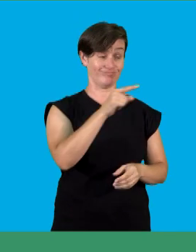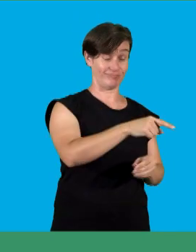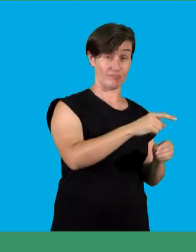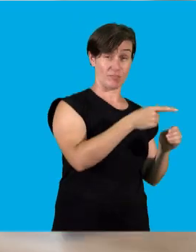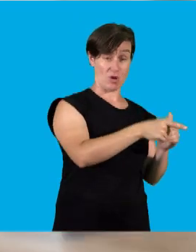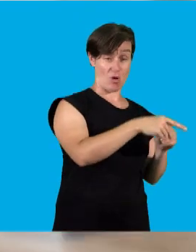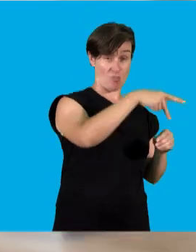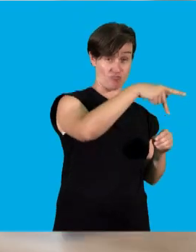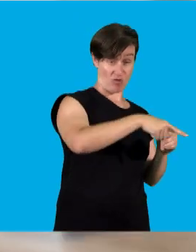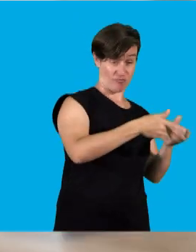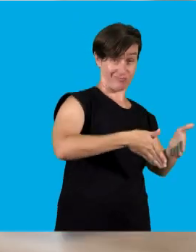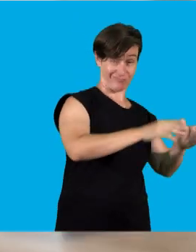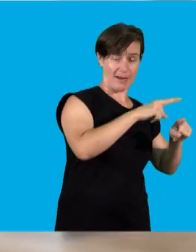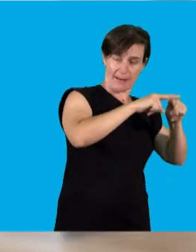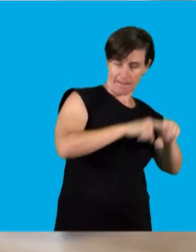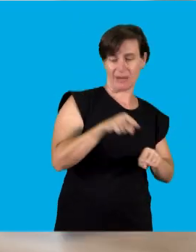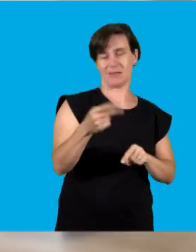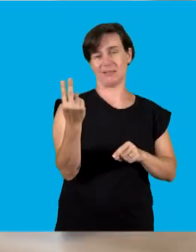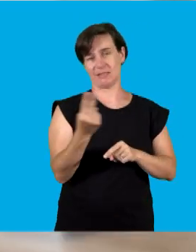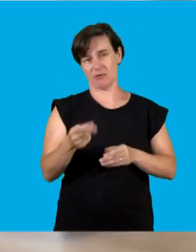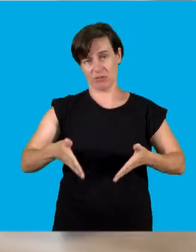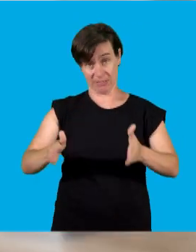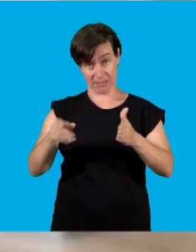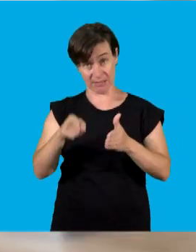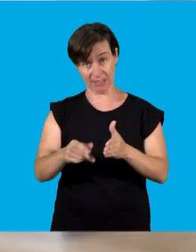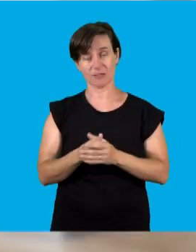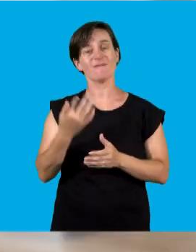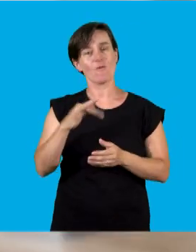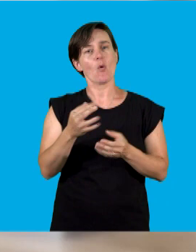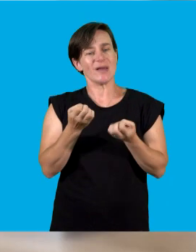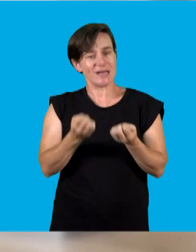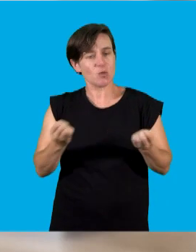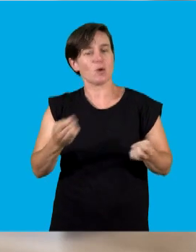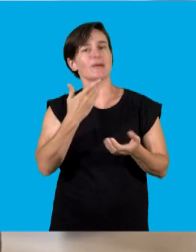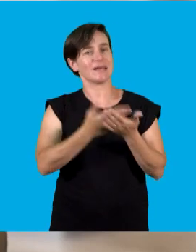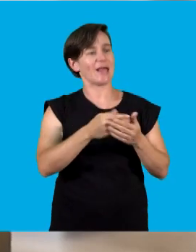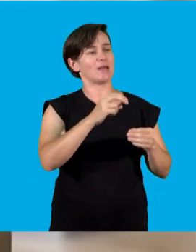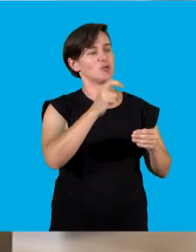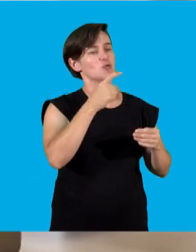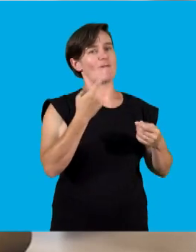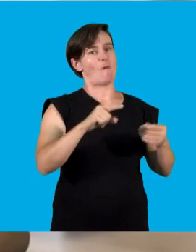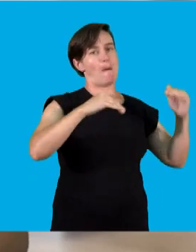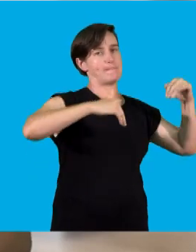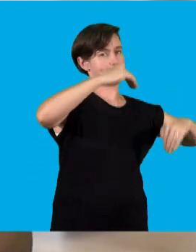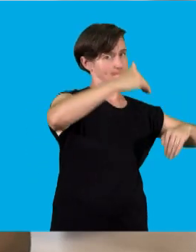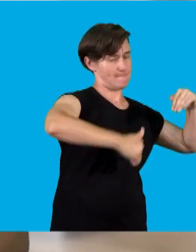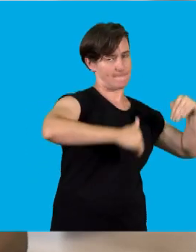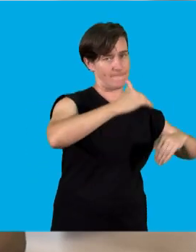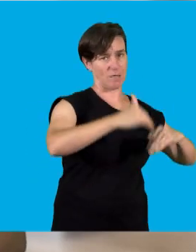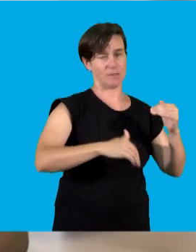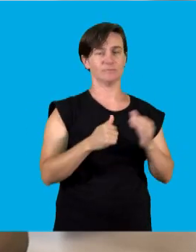secondary sector for those particular equipments in order for them to perform their activities, which is